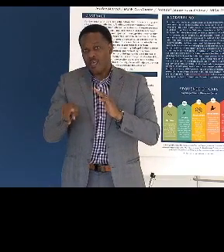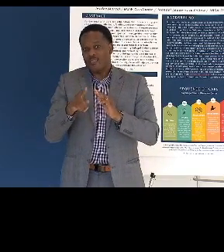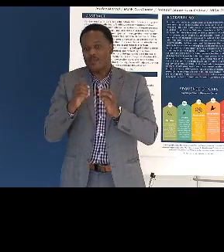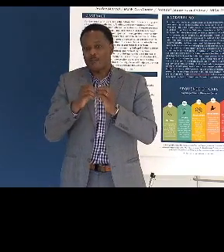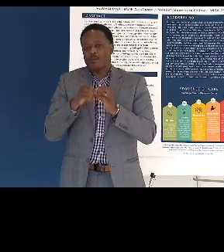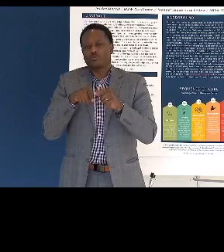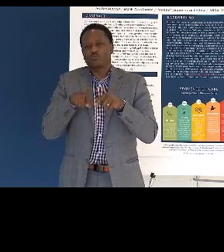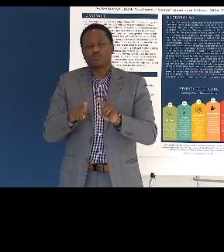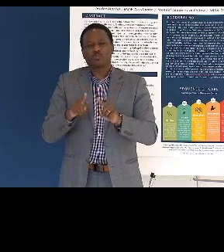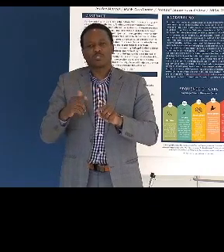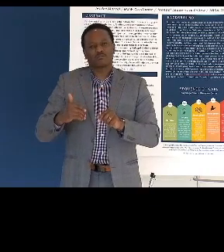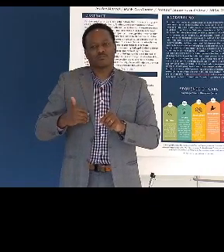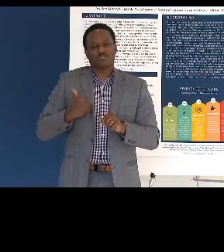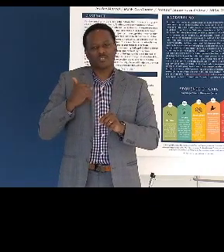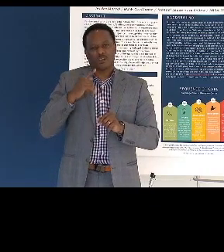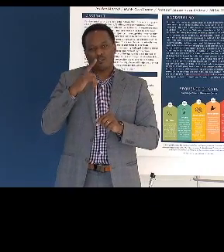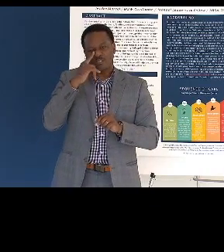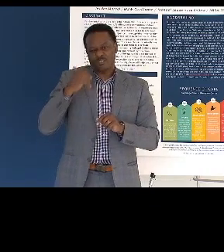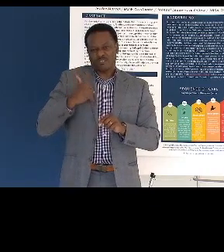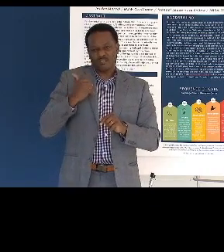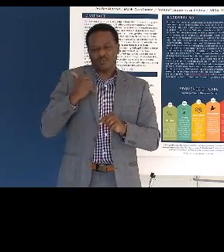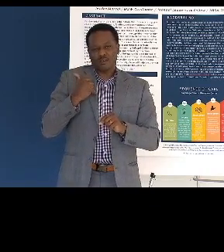and early adolescence.